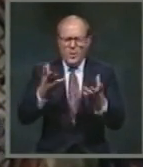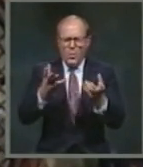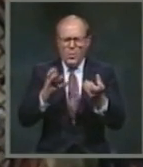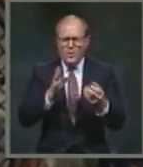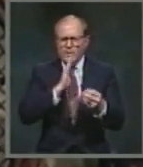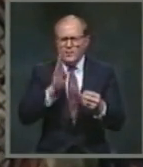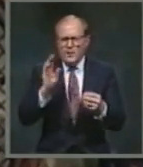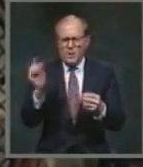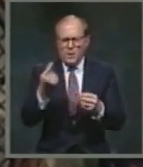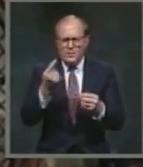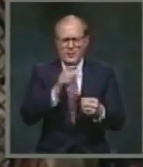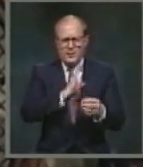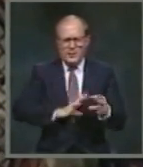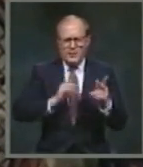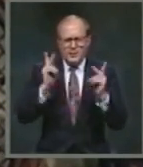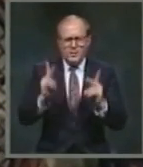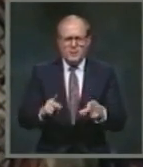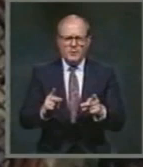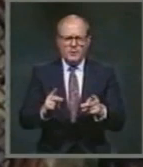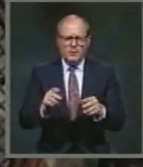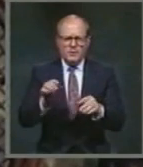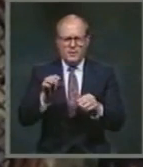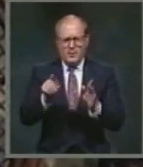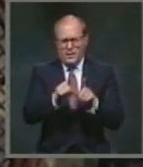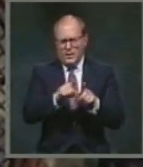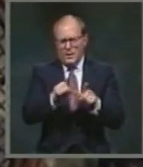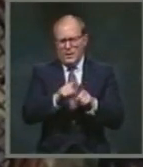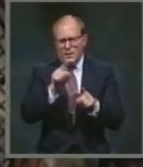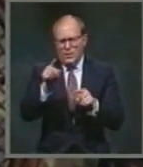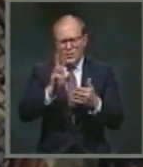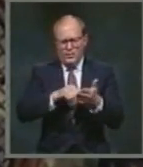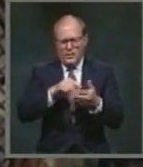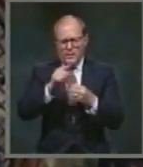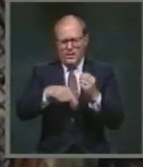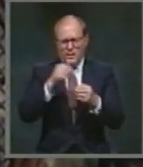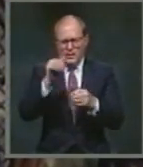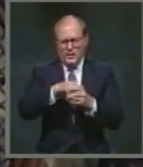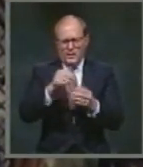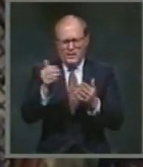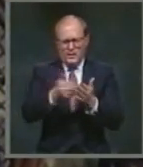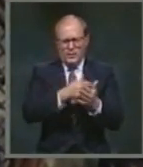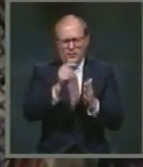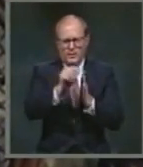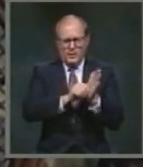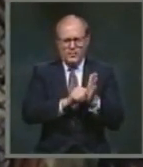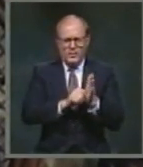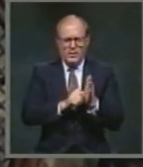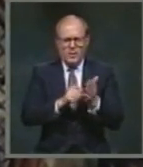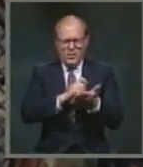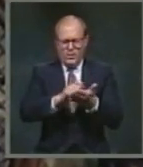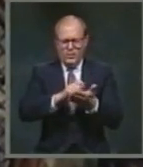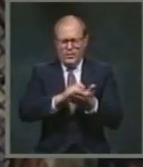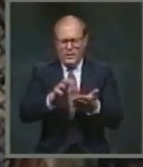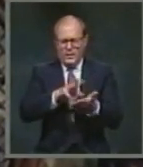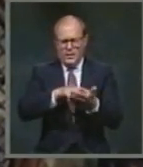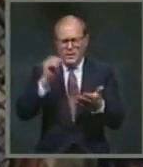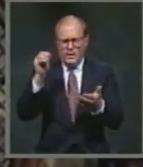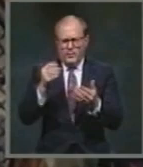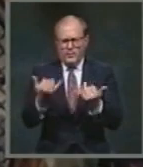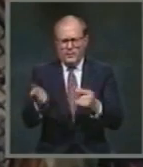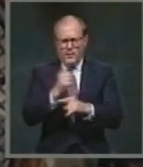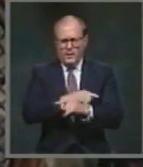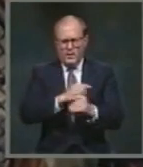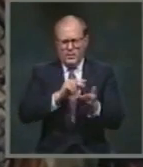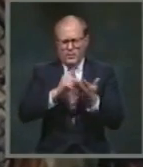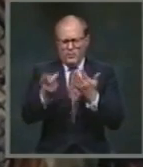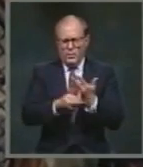and churches, just as you read about in the New Testament. A printed copy on audio cassette tape of today's program